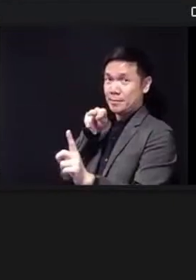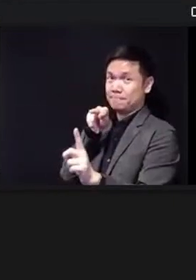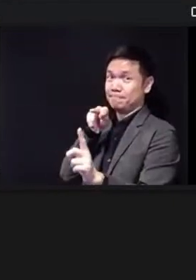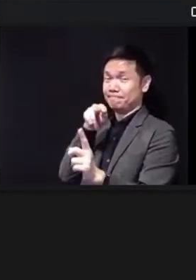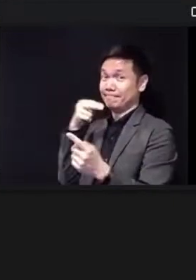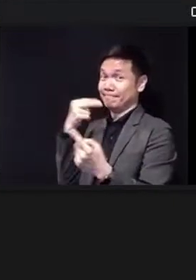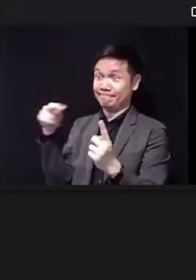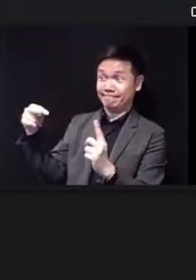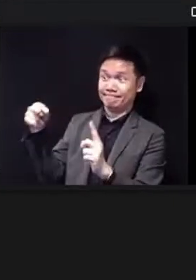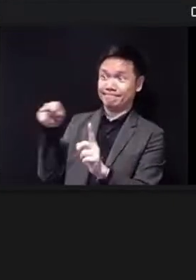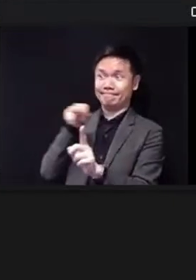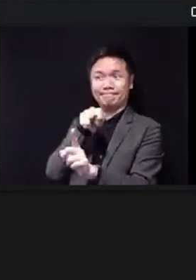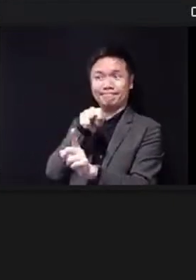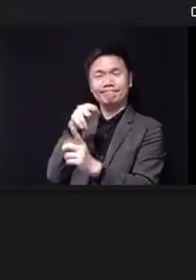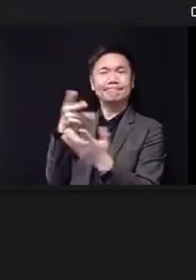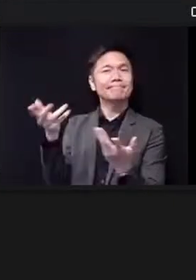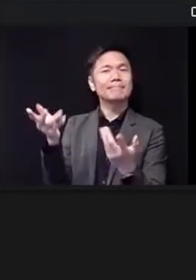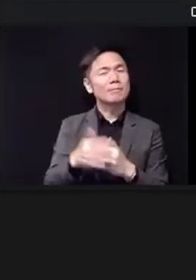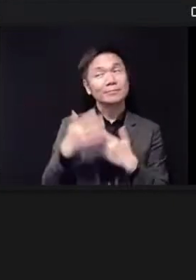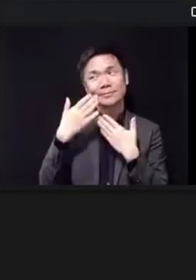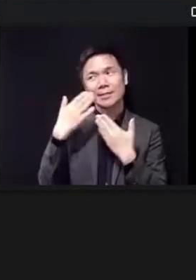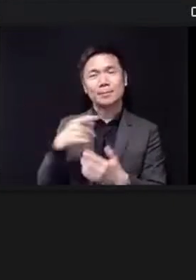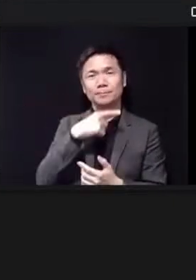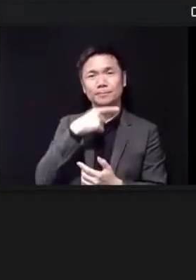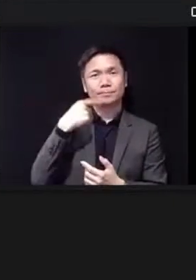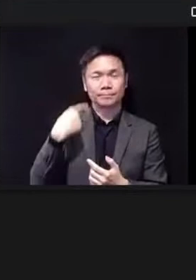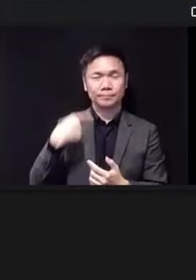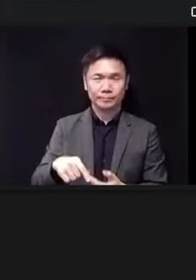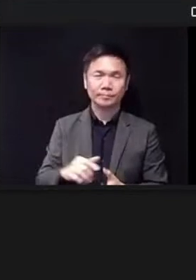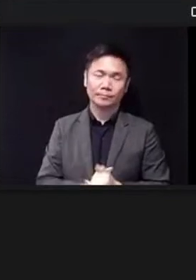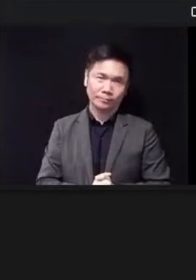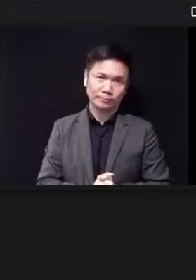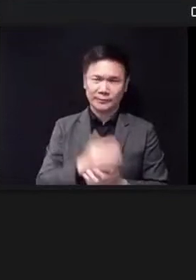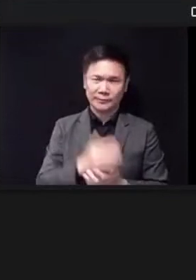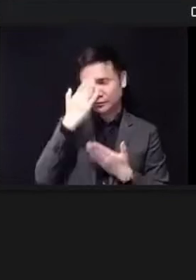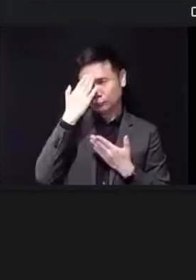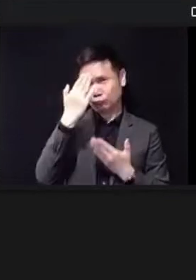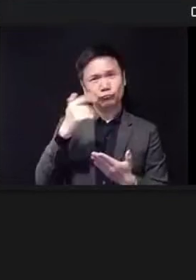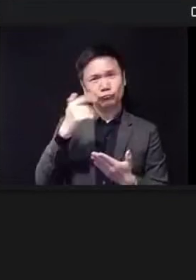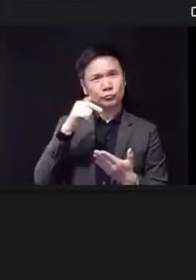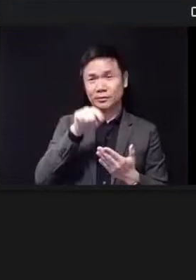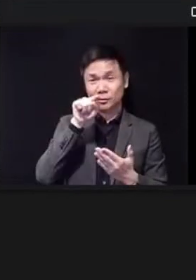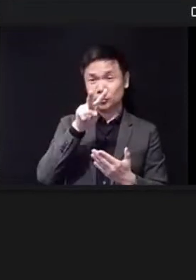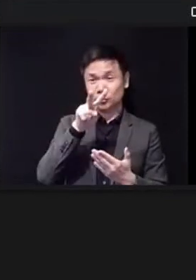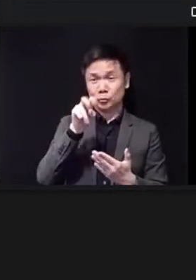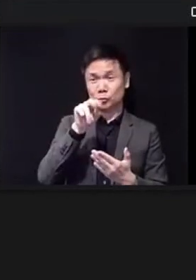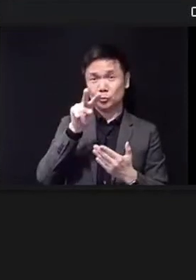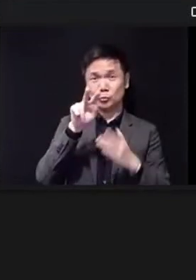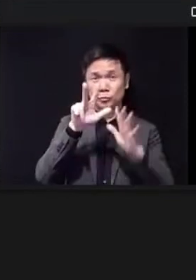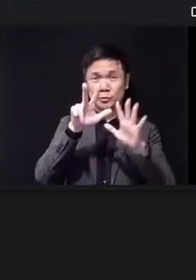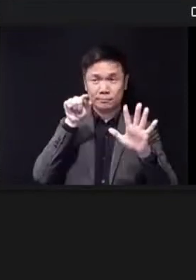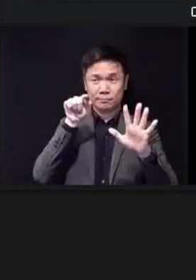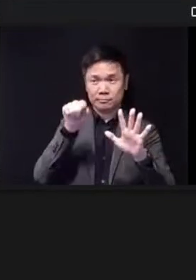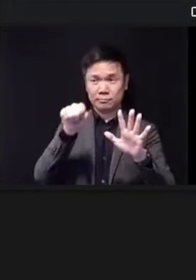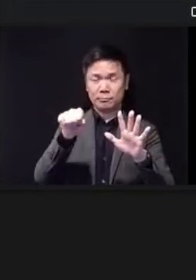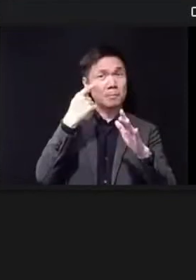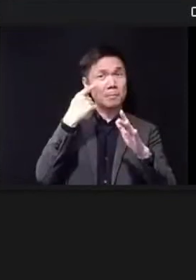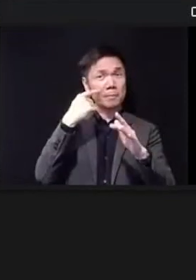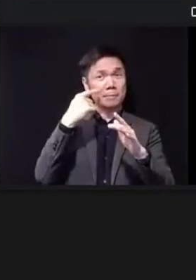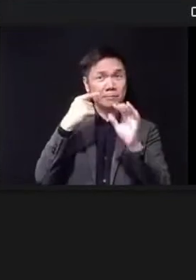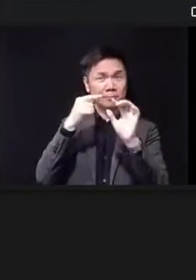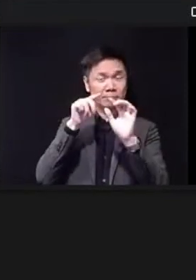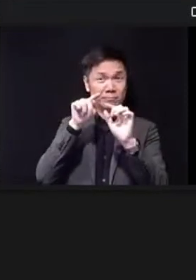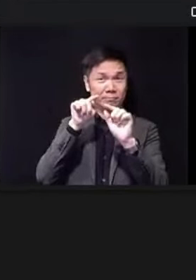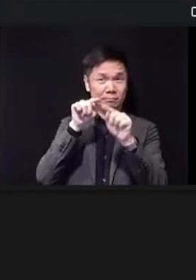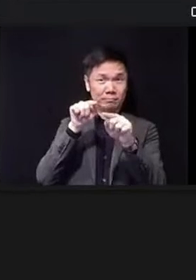regard, I thank them for the other suggestion to end after 2028 and want to maybe add another